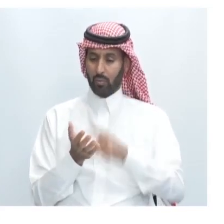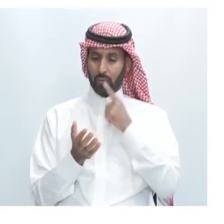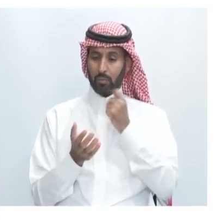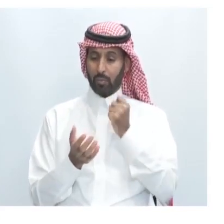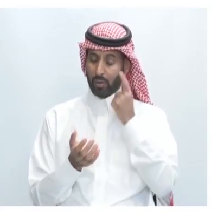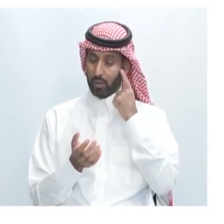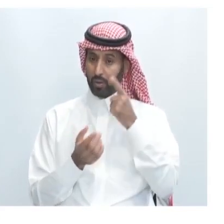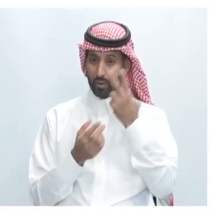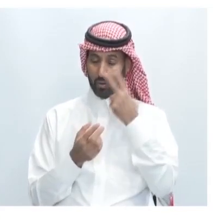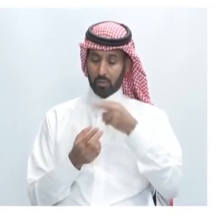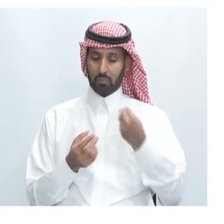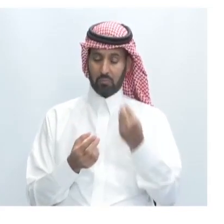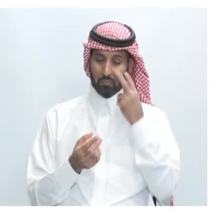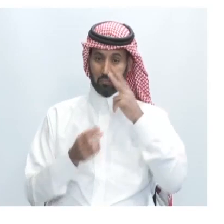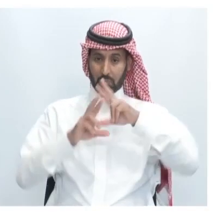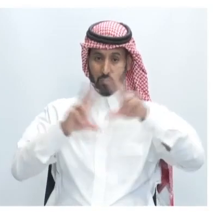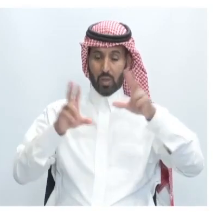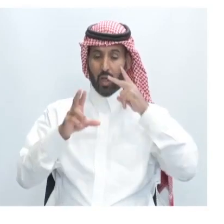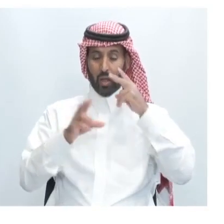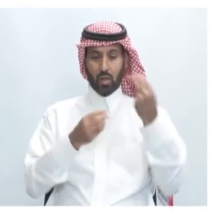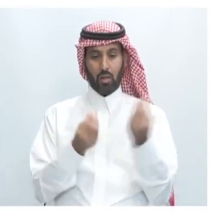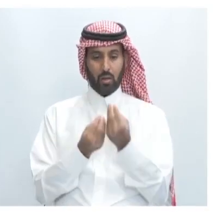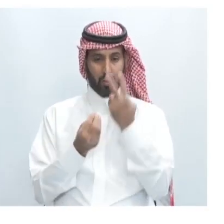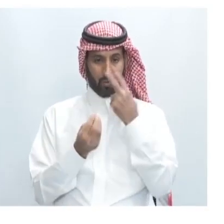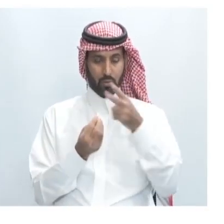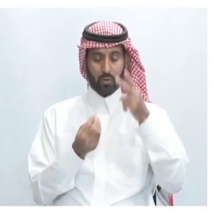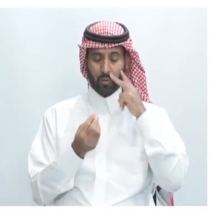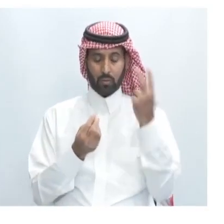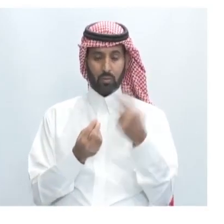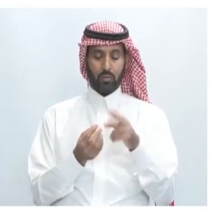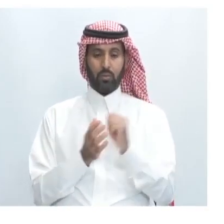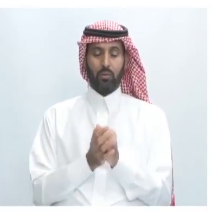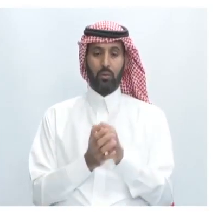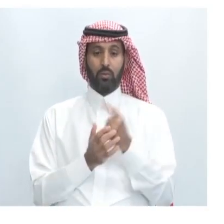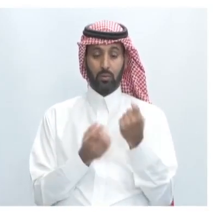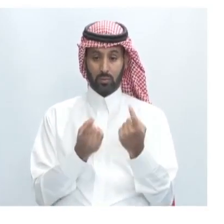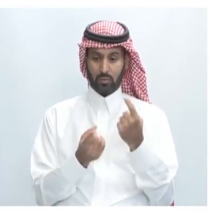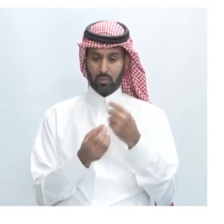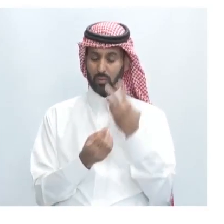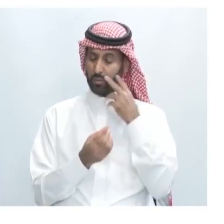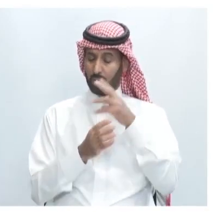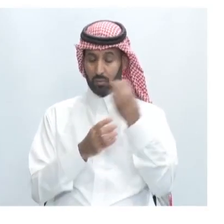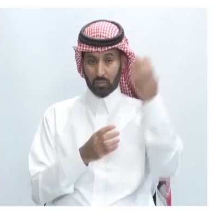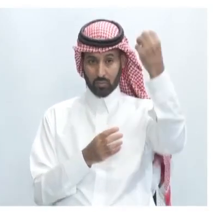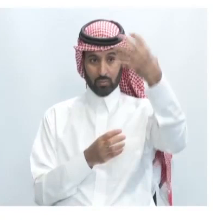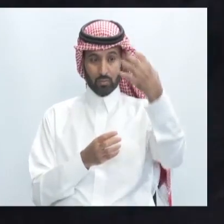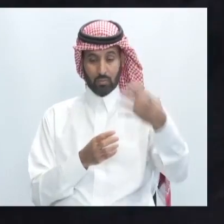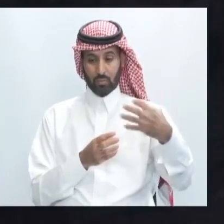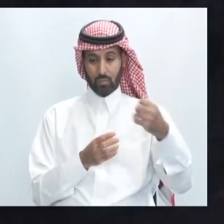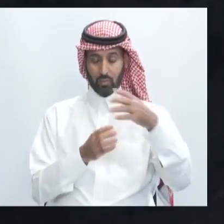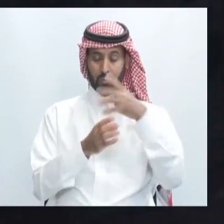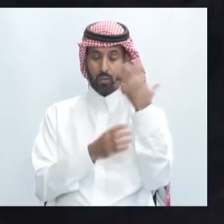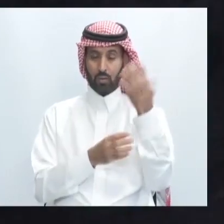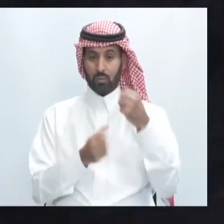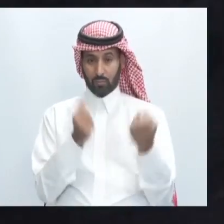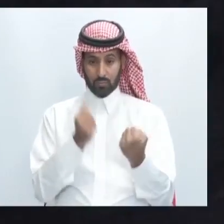to see and restful for the eyes. And restful for the eyes. That's why in the traffic light, green